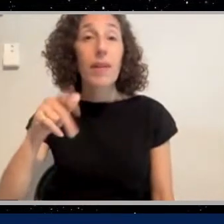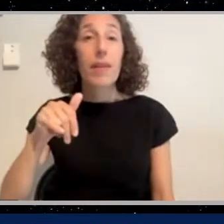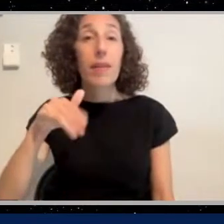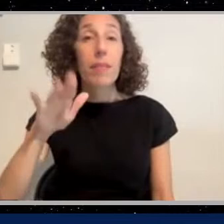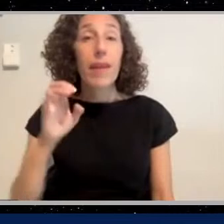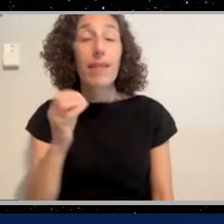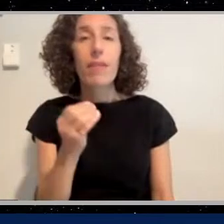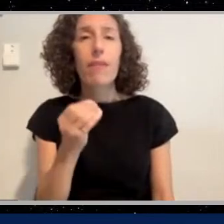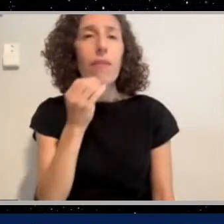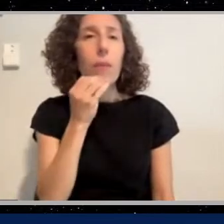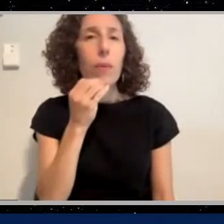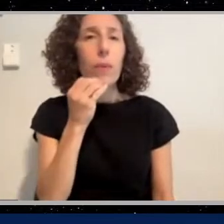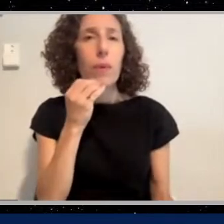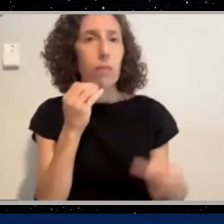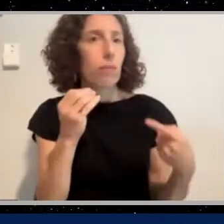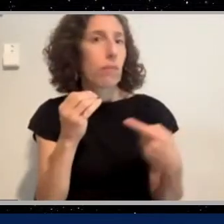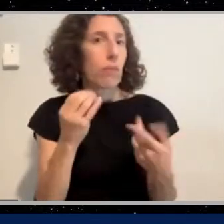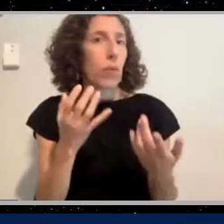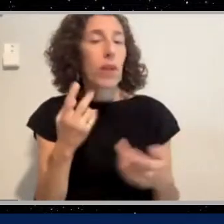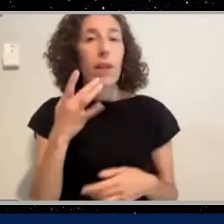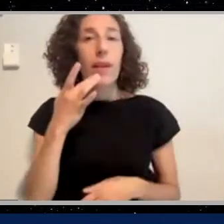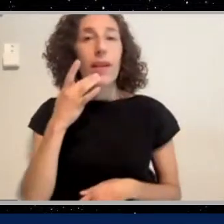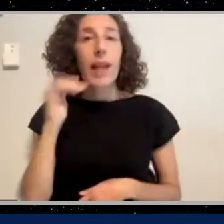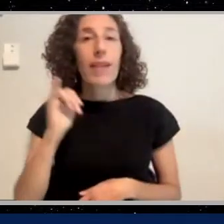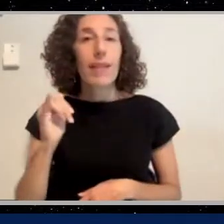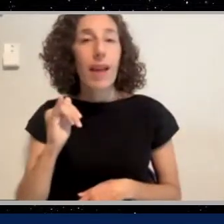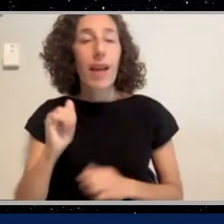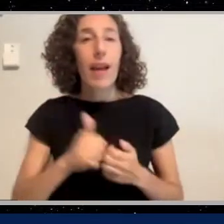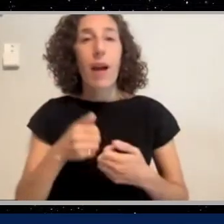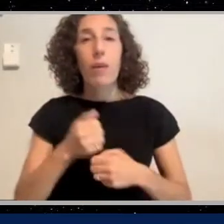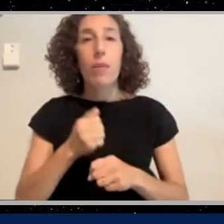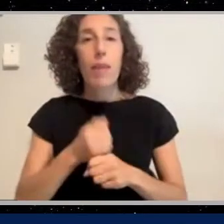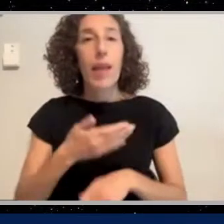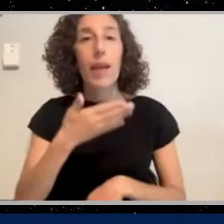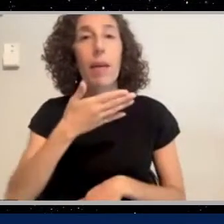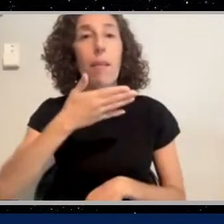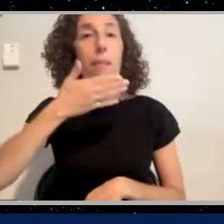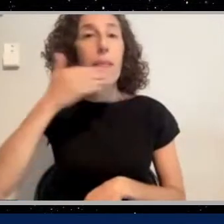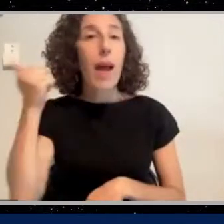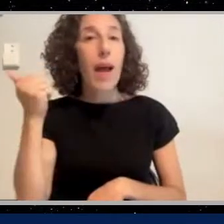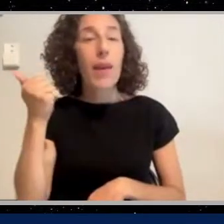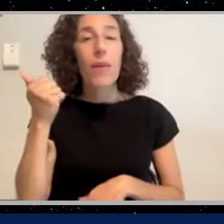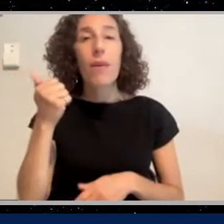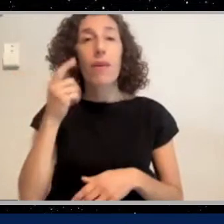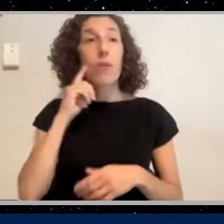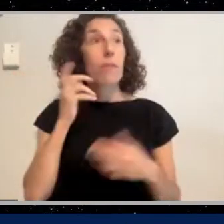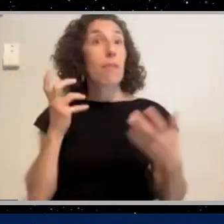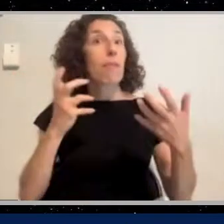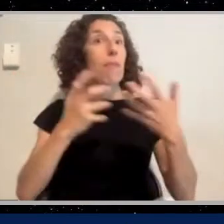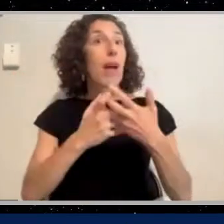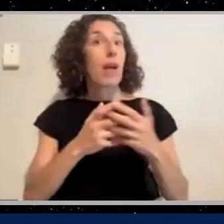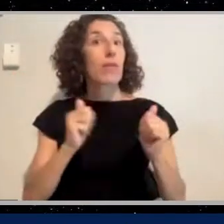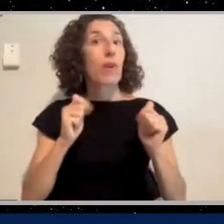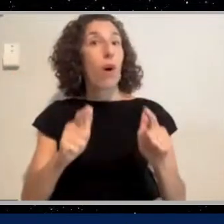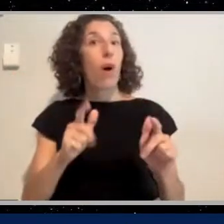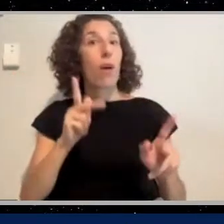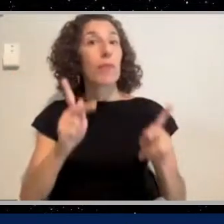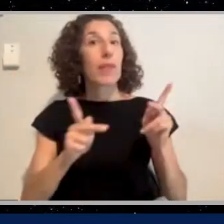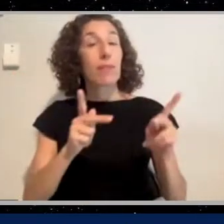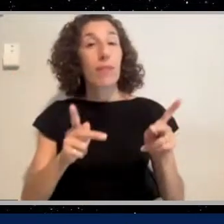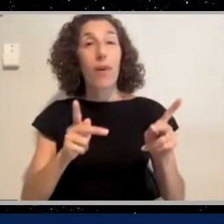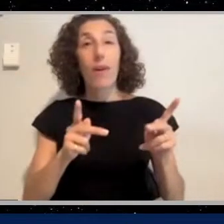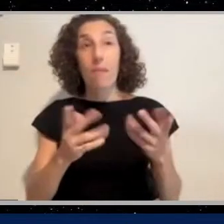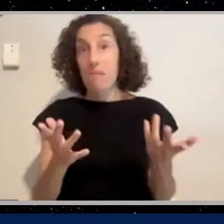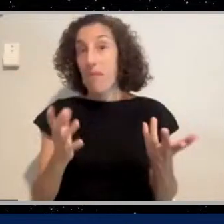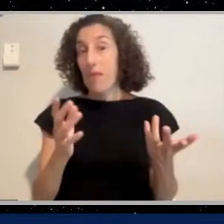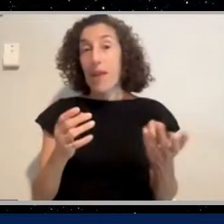sure that it encompasses the palate of everyone that would want to eat, whether it is enchiladas or curry